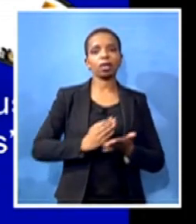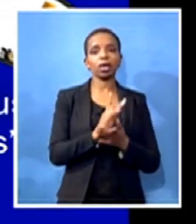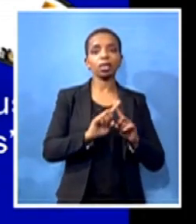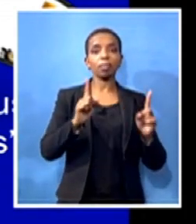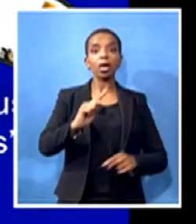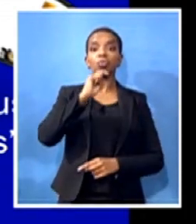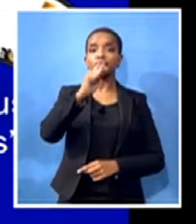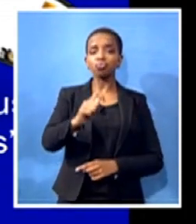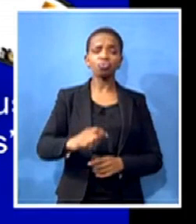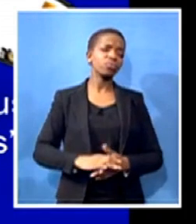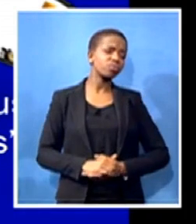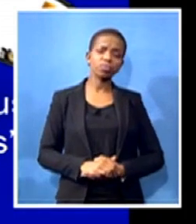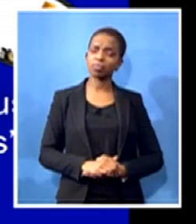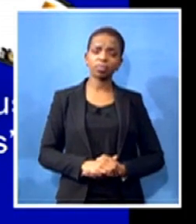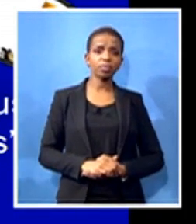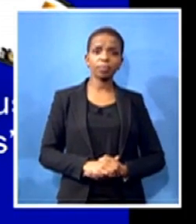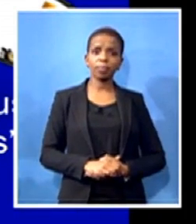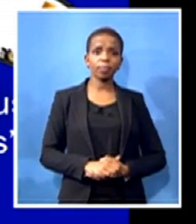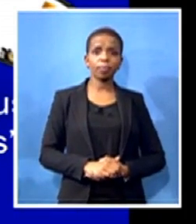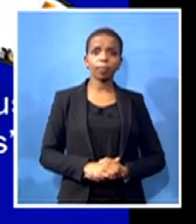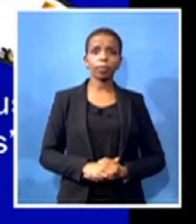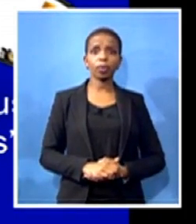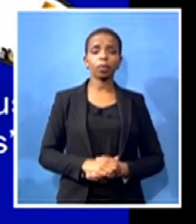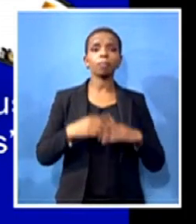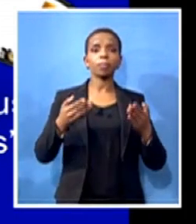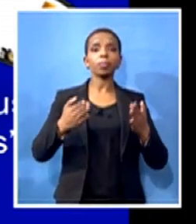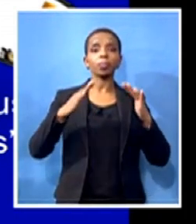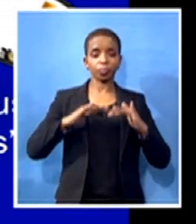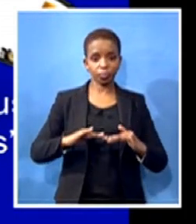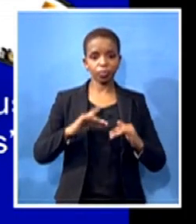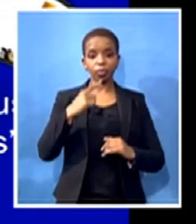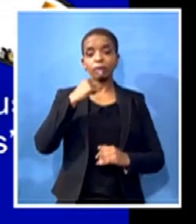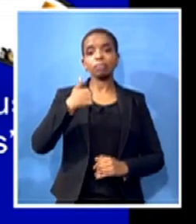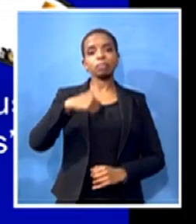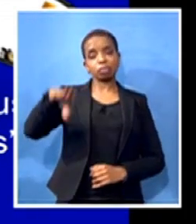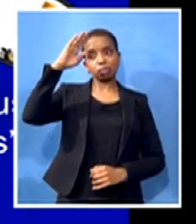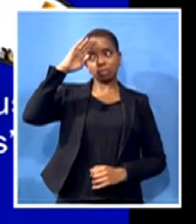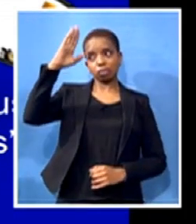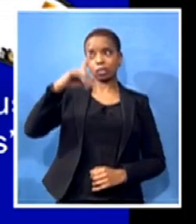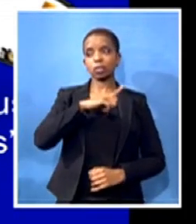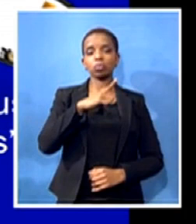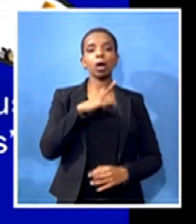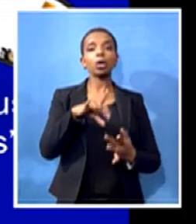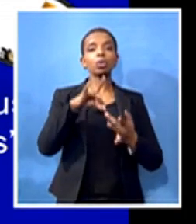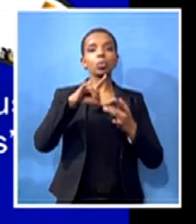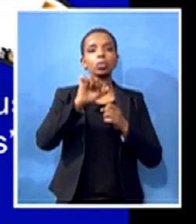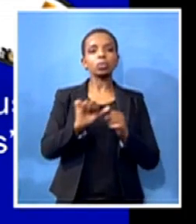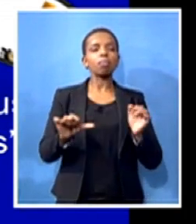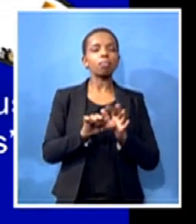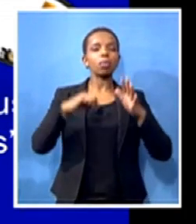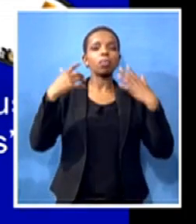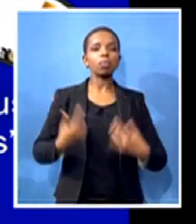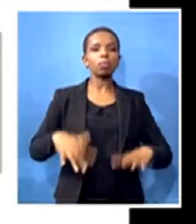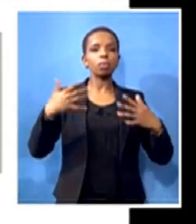And the second one, I salute you for making the impossible choice, but please, Mr. President, give us a bit of freedom and lift the ban on